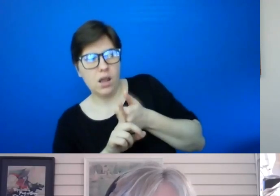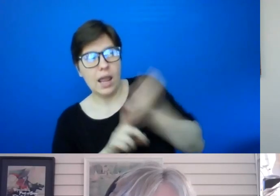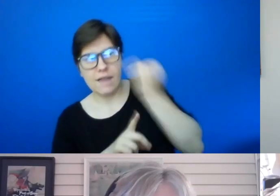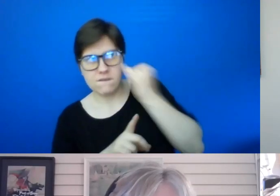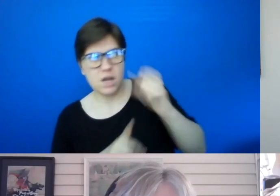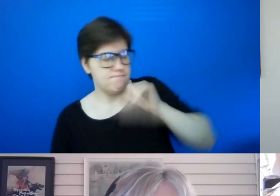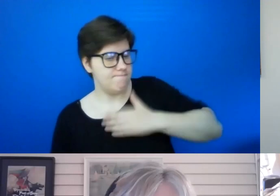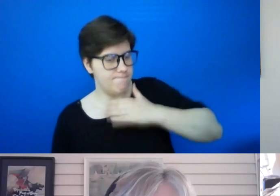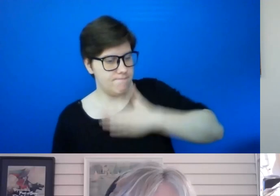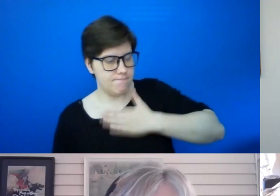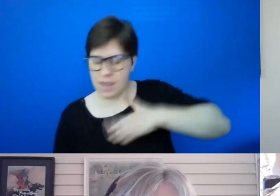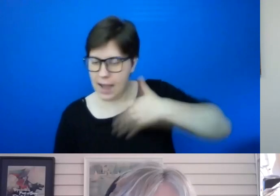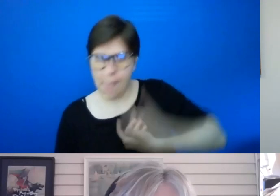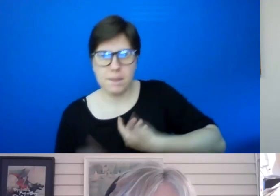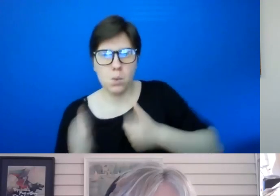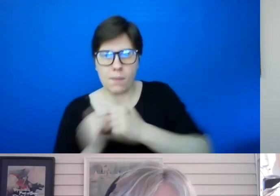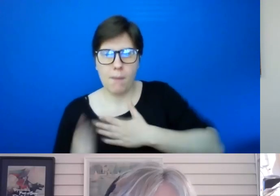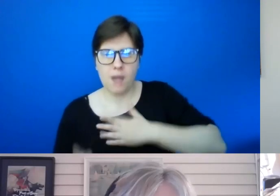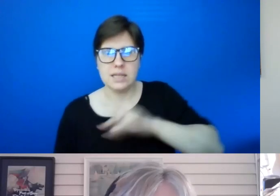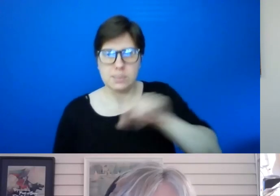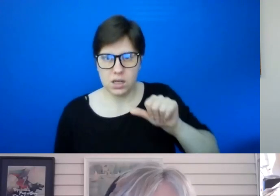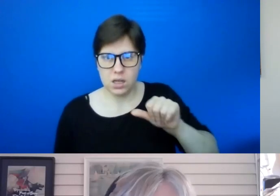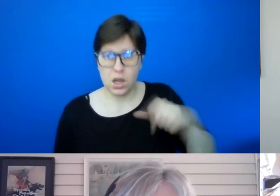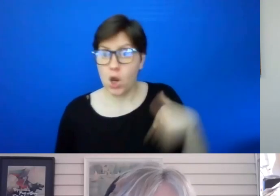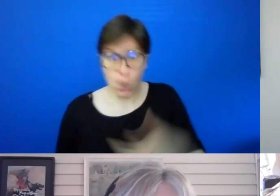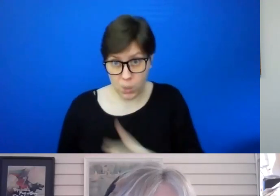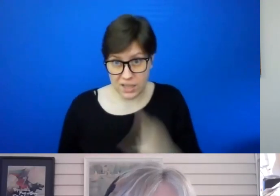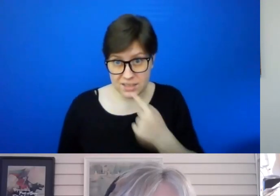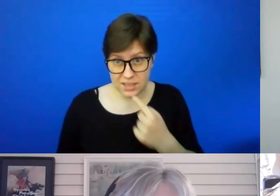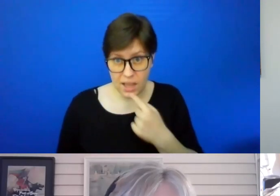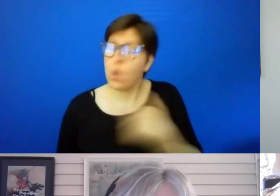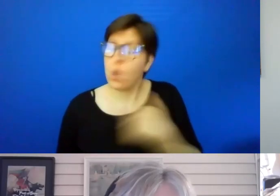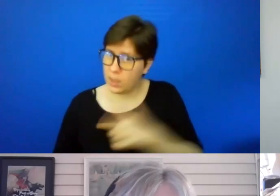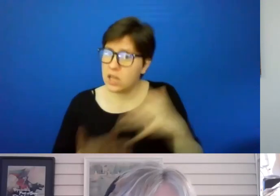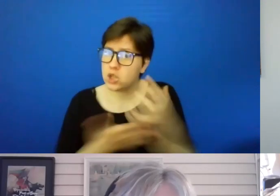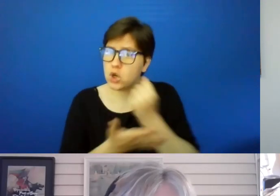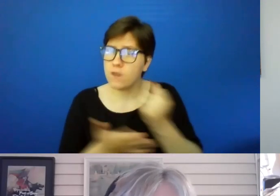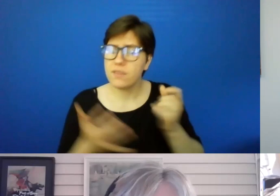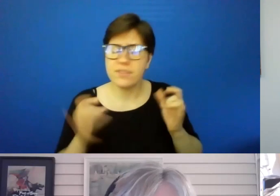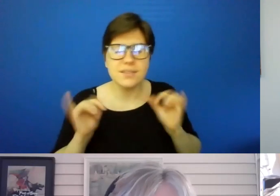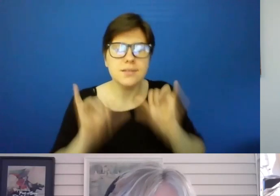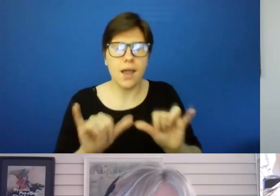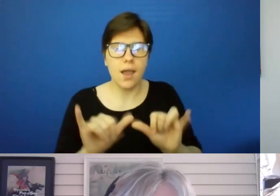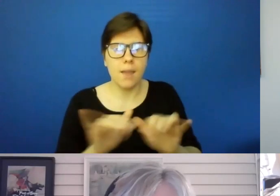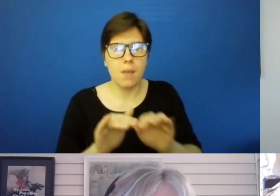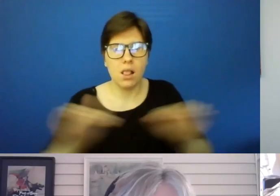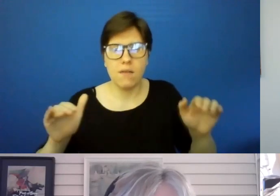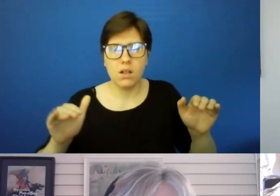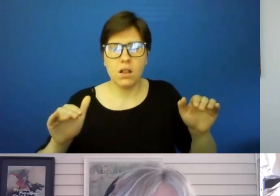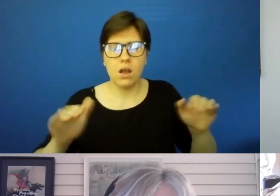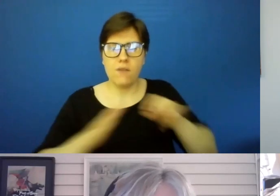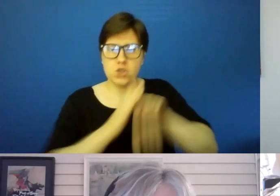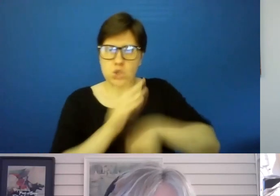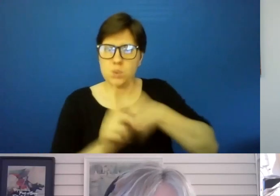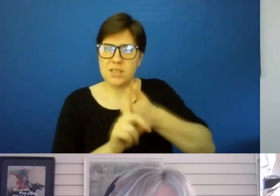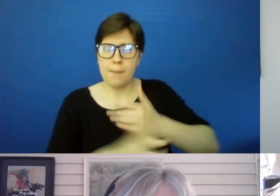their disability. And we say that we deserve the same level of suicide